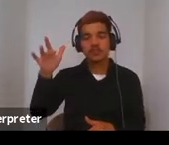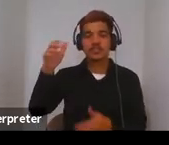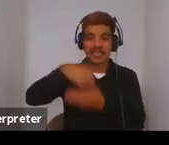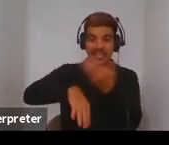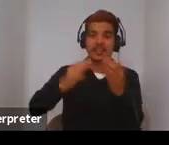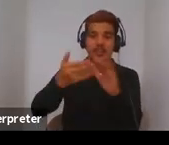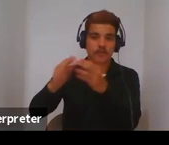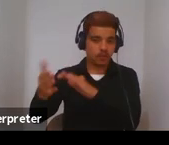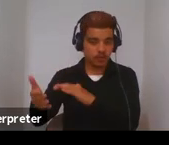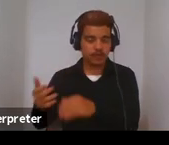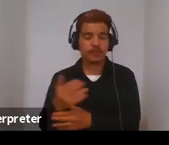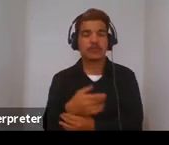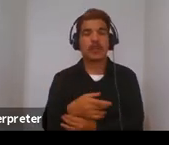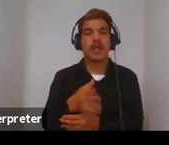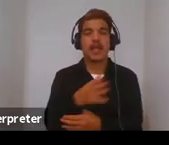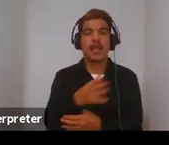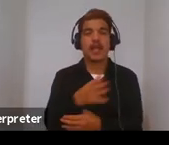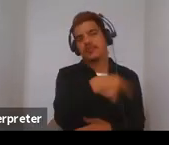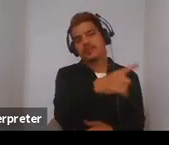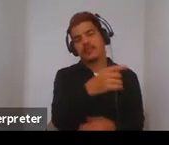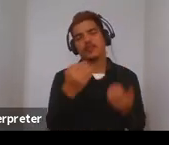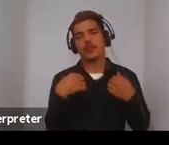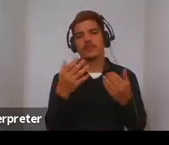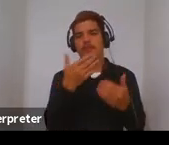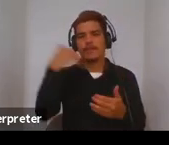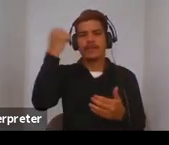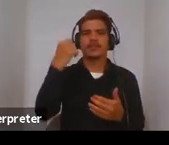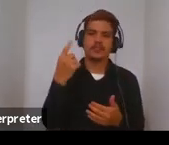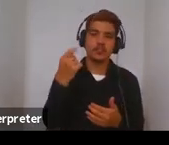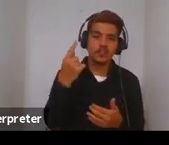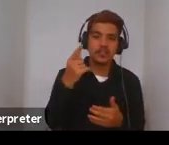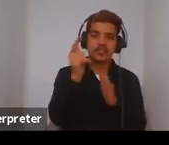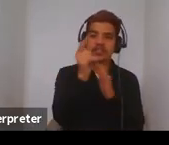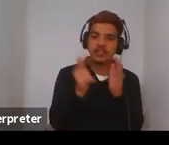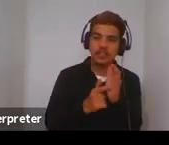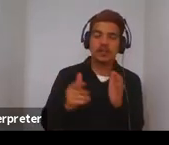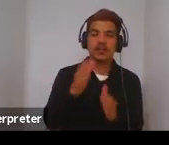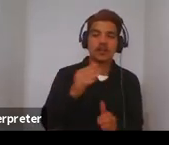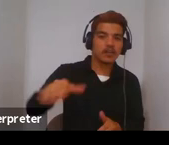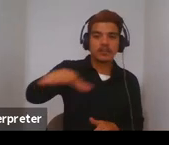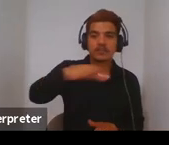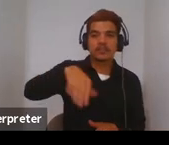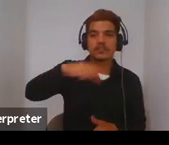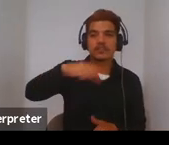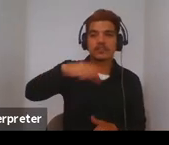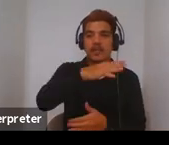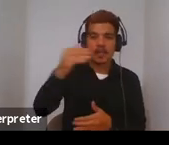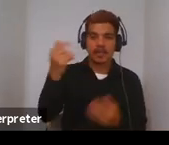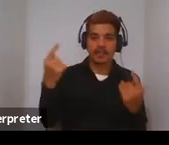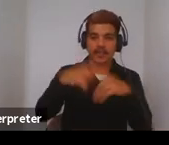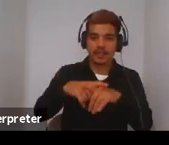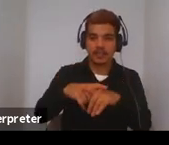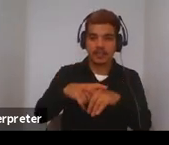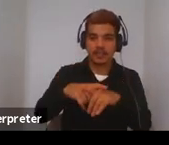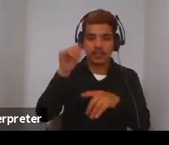community. And they will have the best understanding of the laws and jurisdiction and intersections that are facing